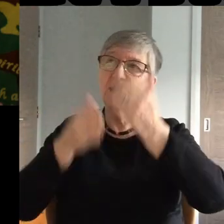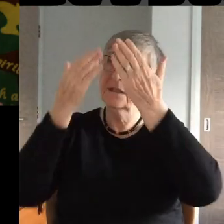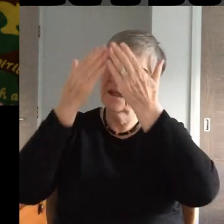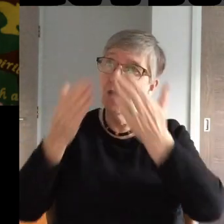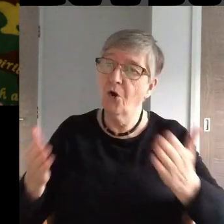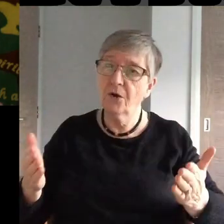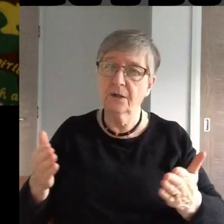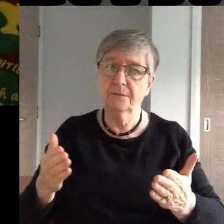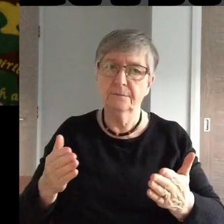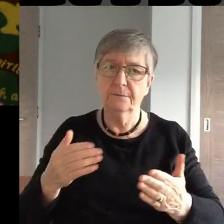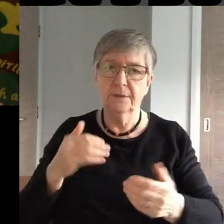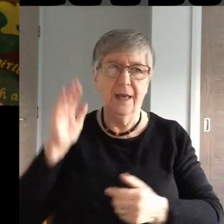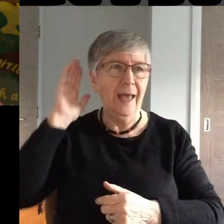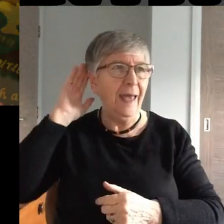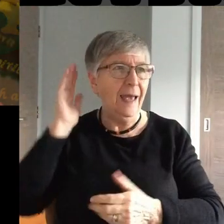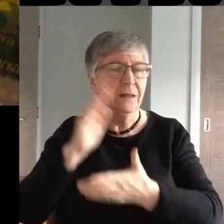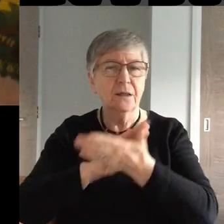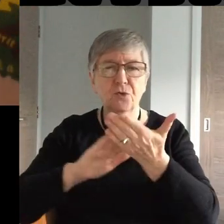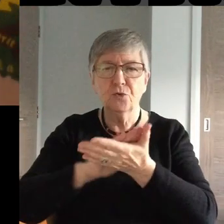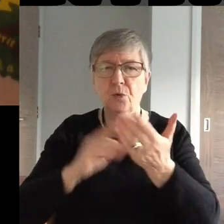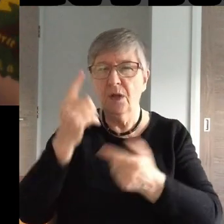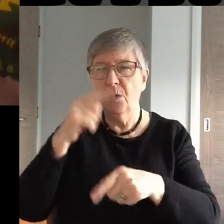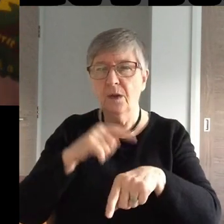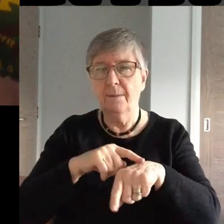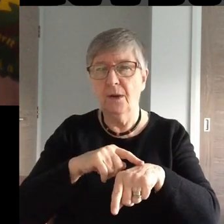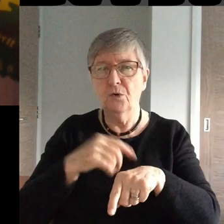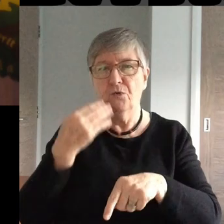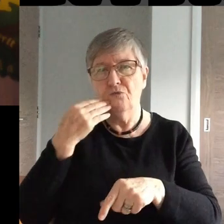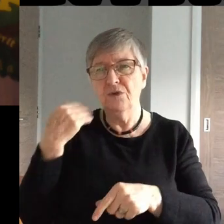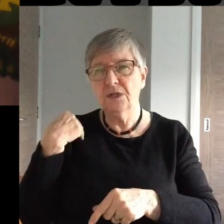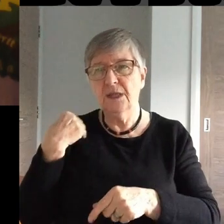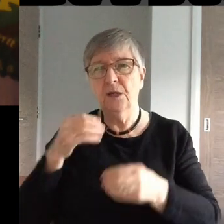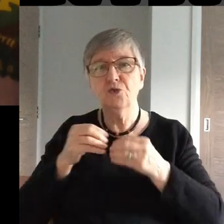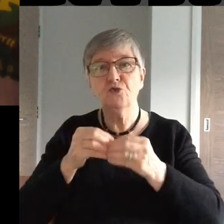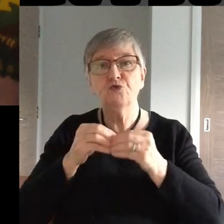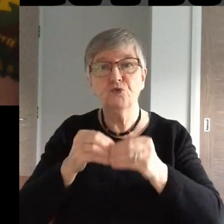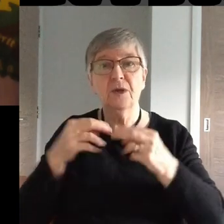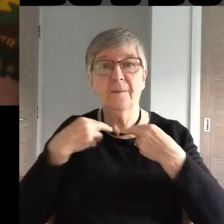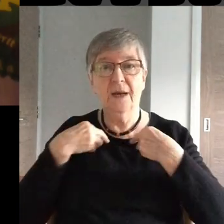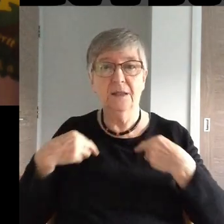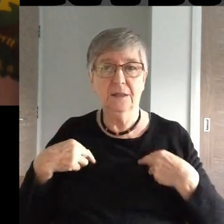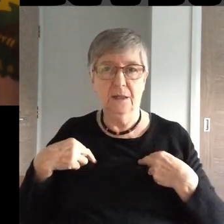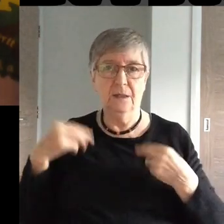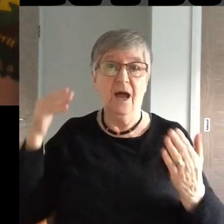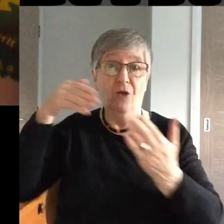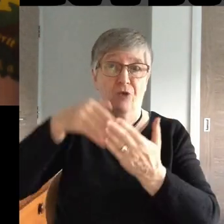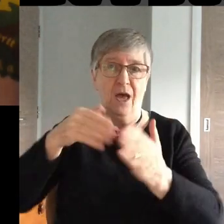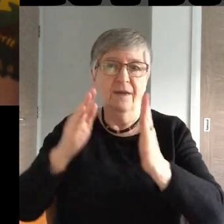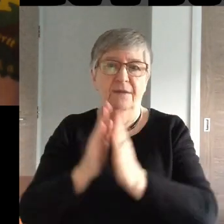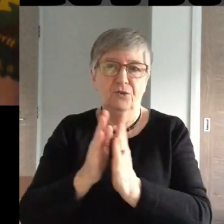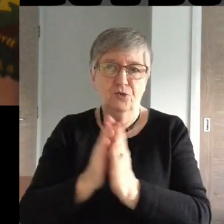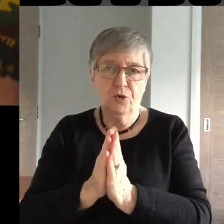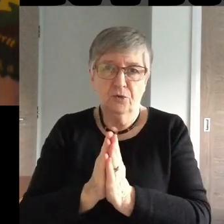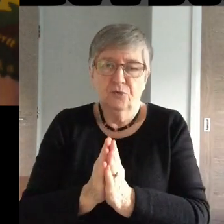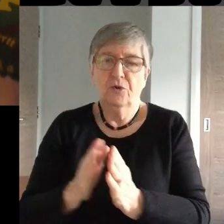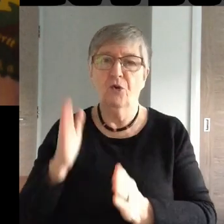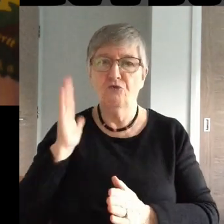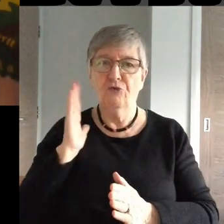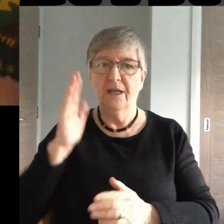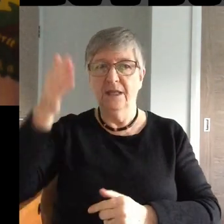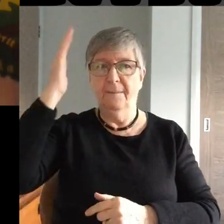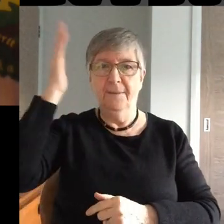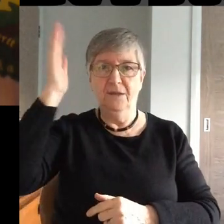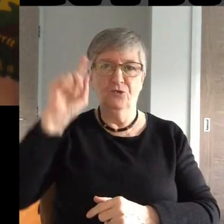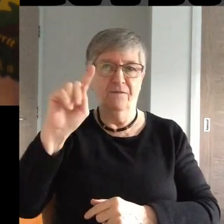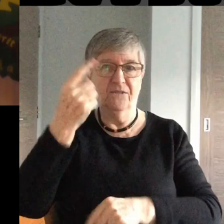I heard once a story recently about a student minister who arrived at his first placement ready to